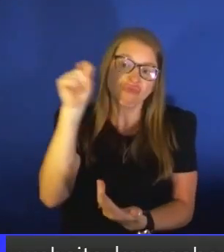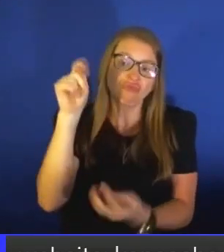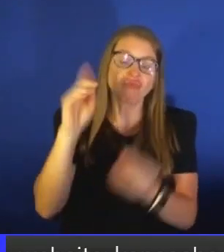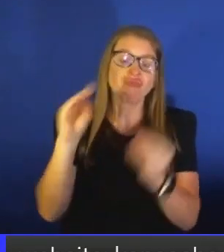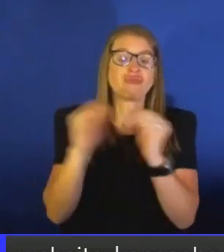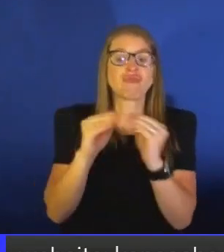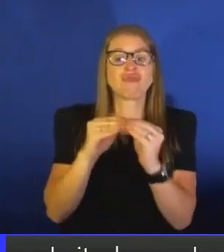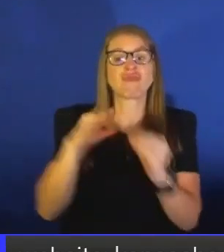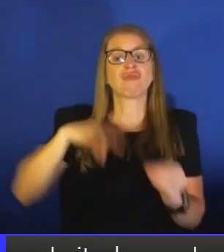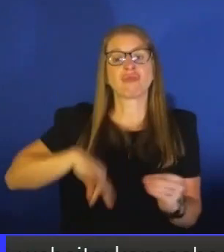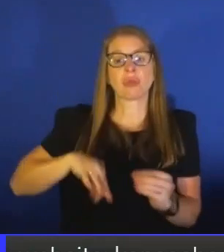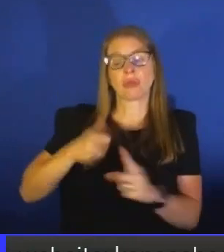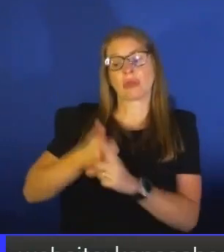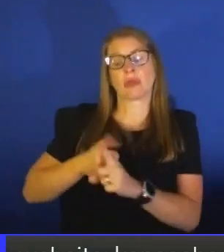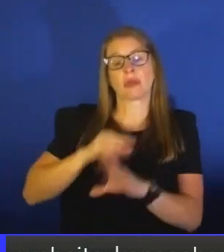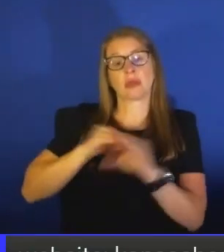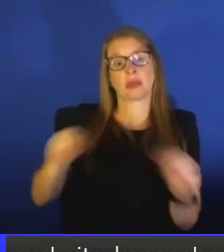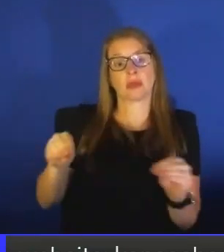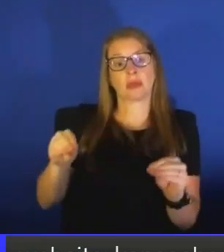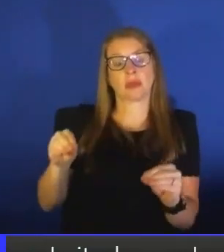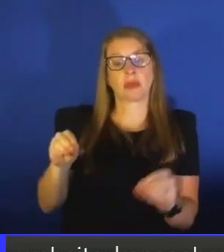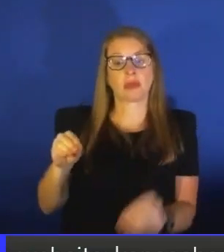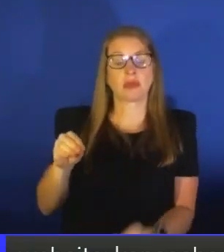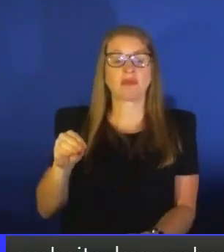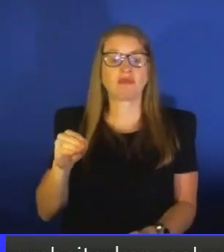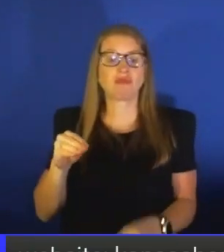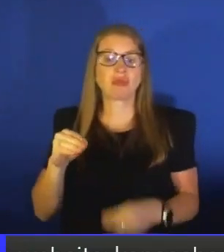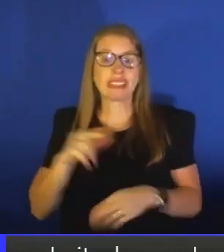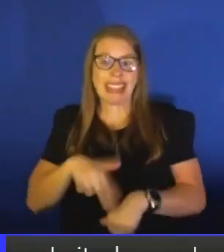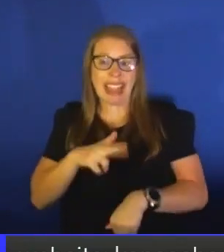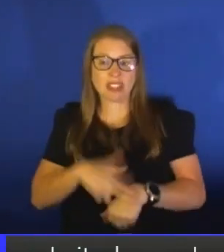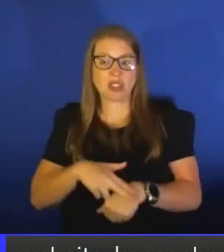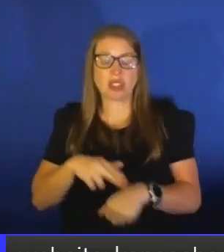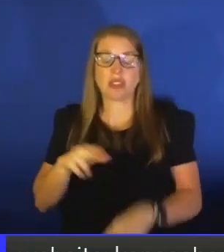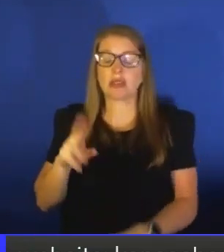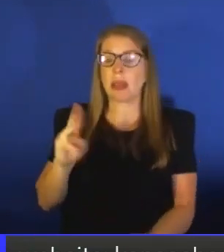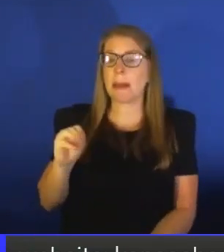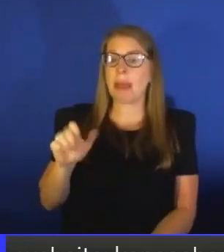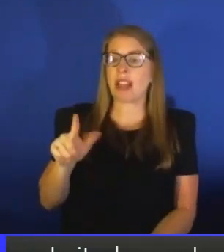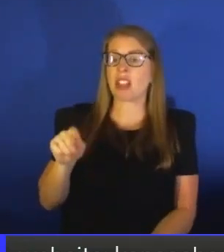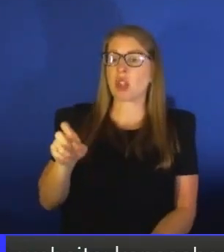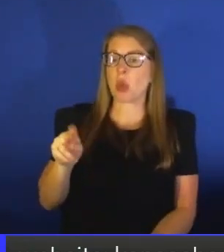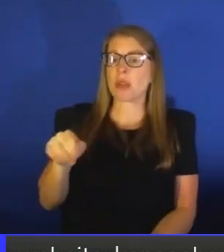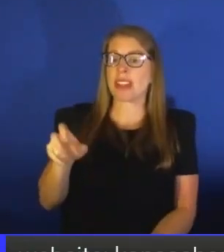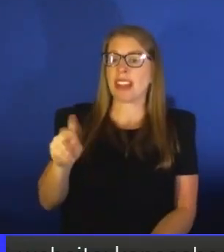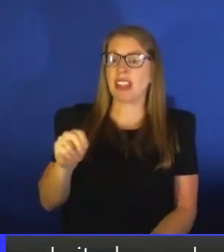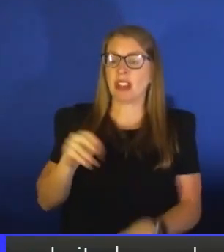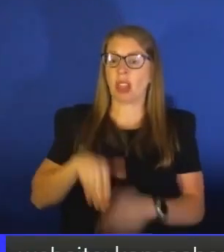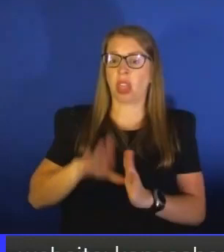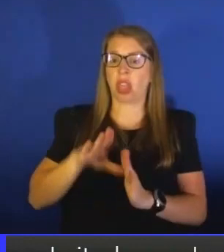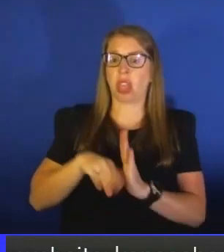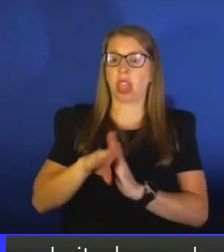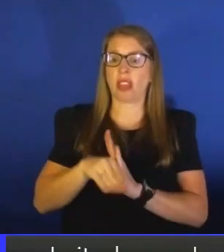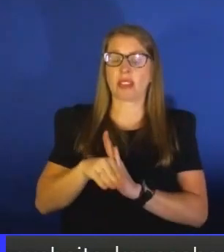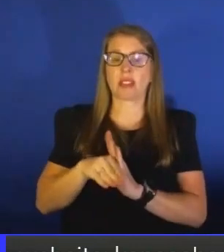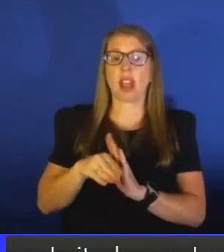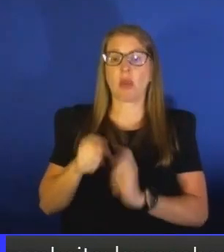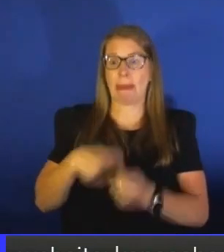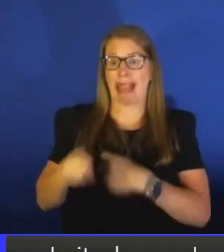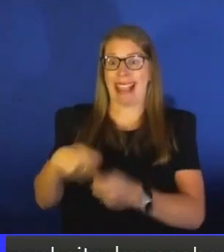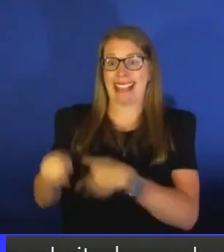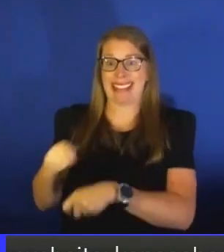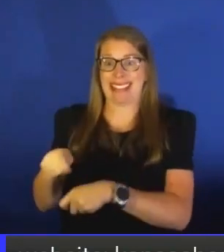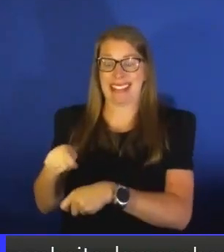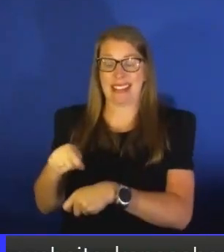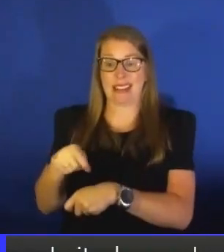someone that has no endogenous melatonin, so they're not having the fluctuations, and you replace it. So if it's something your body is already doing and you add